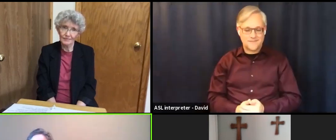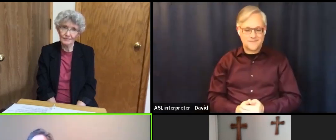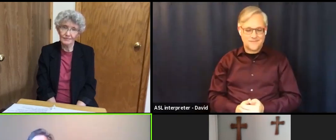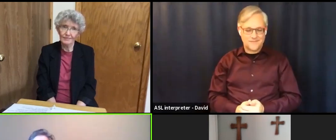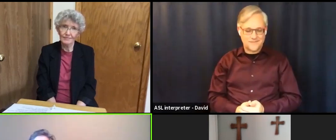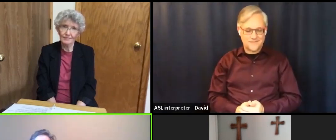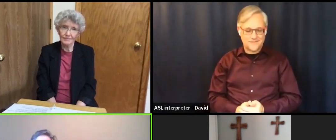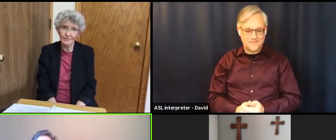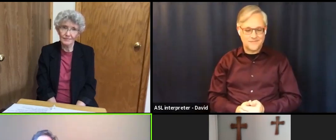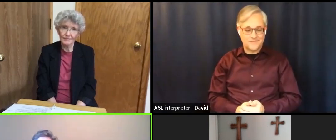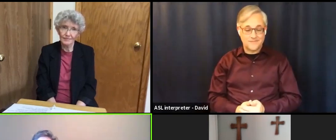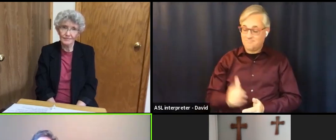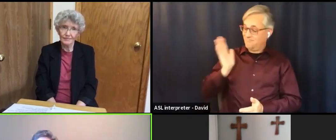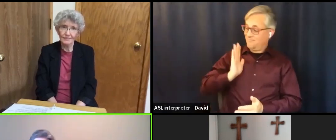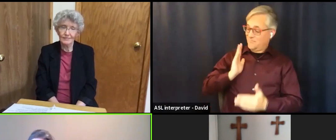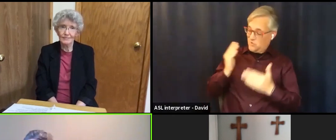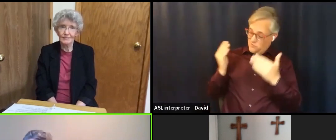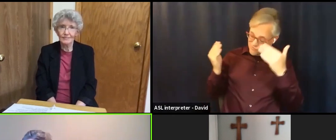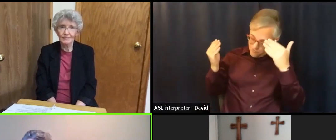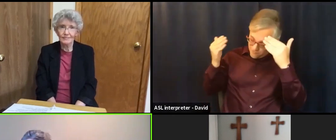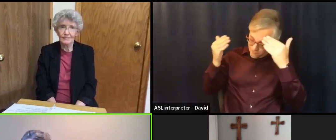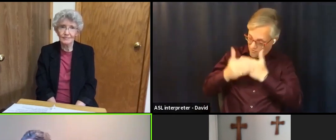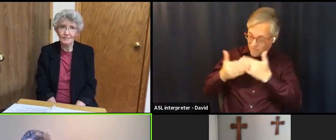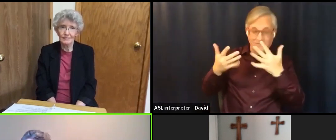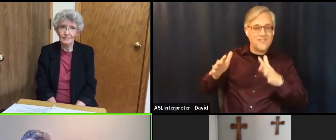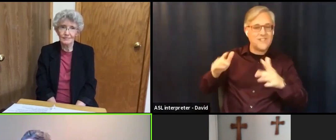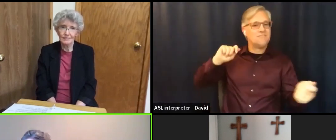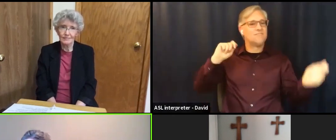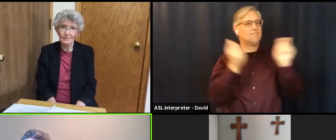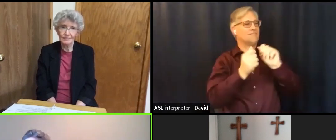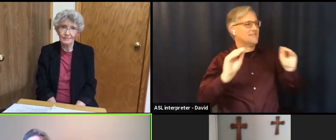Darkness has become light.